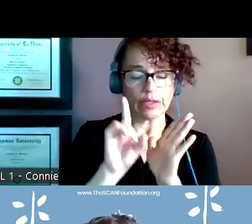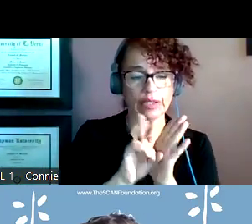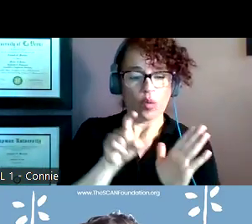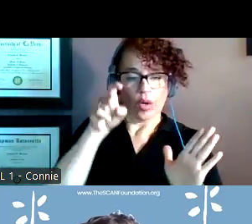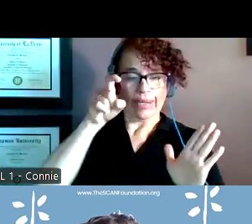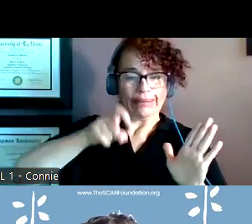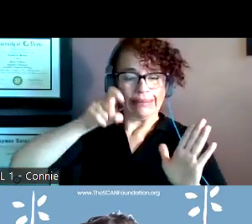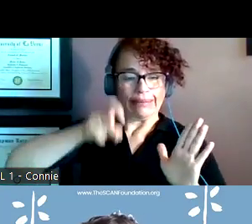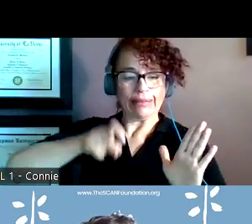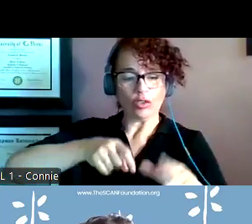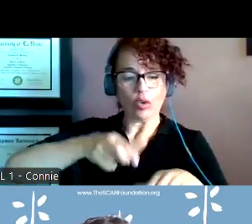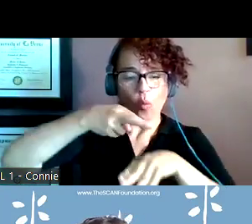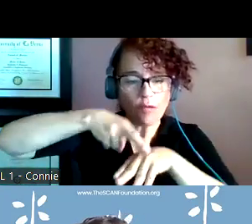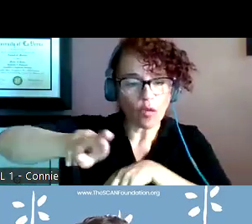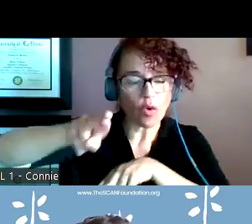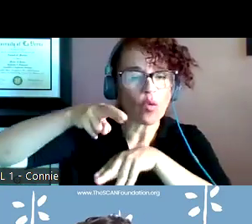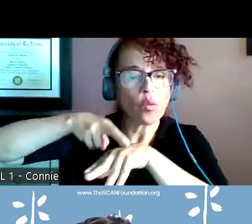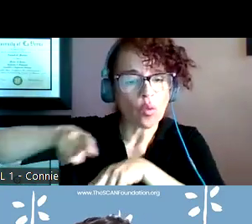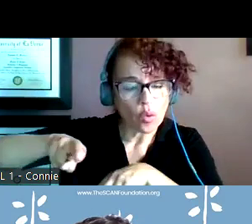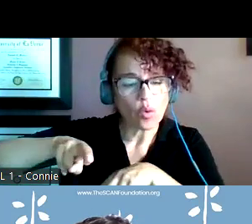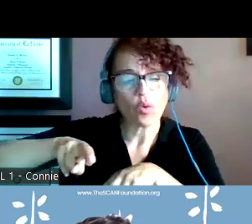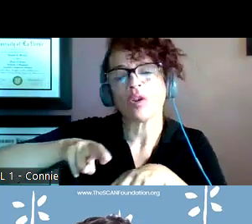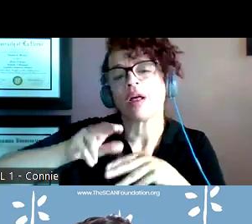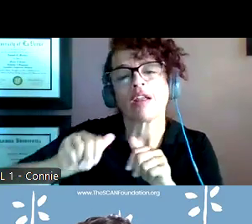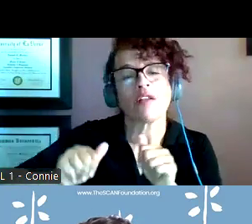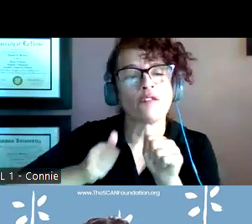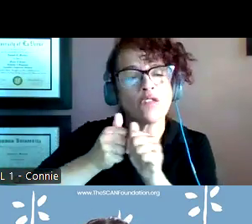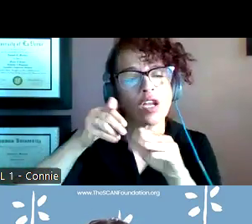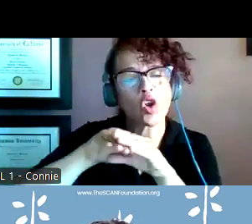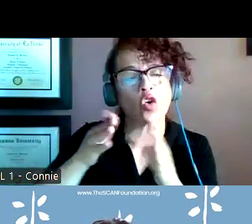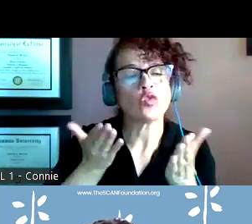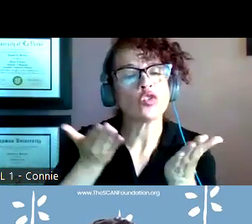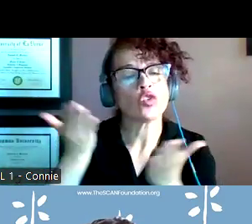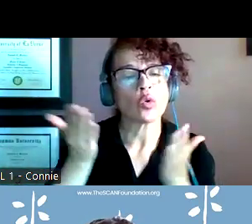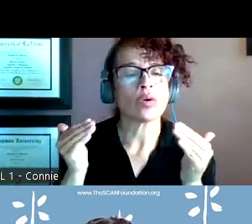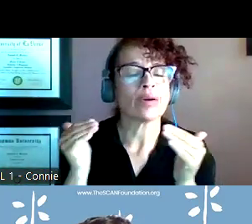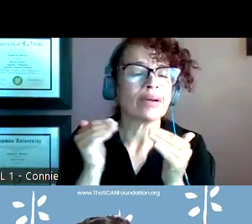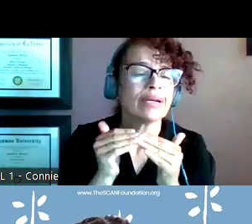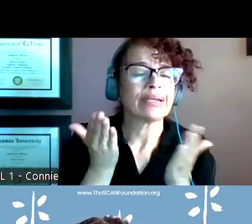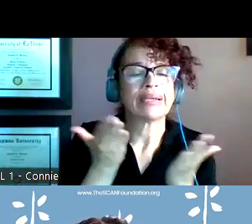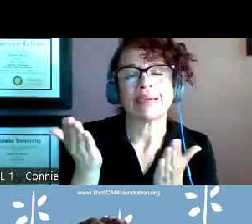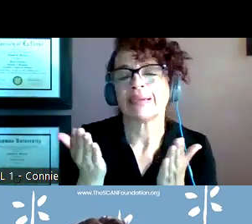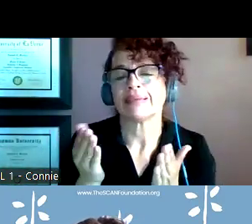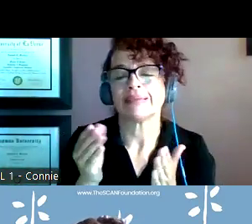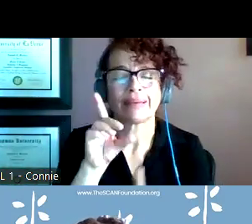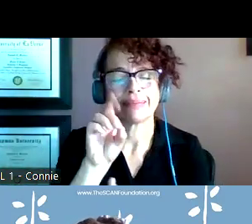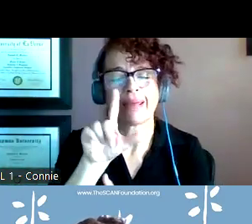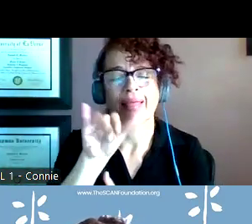need, referrals, as well as access to those services, even if the services are